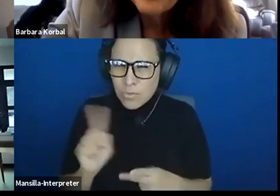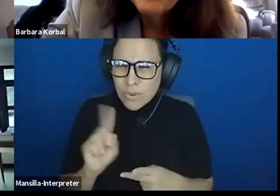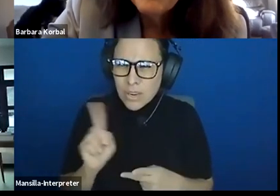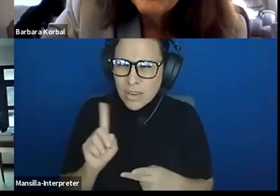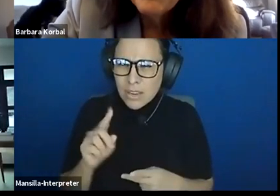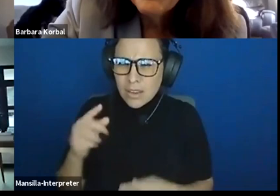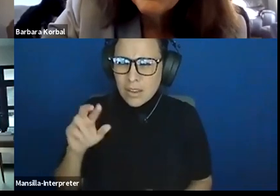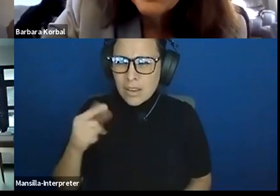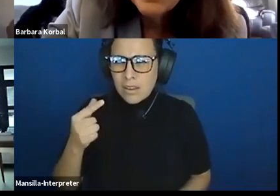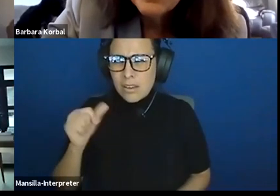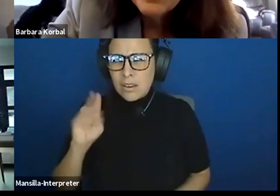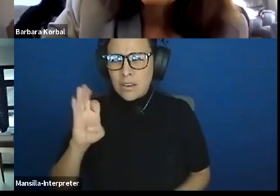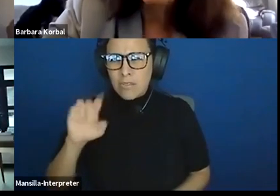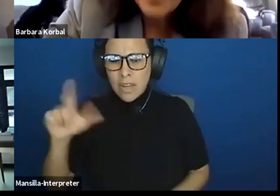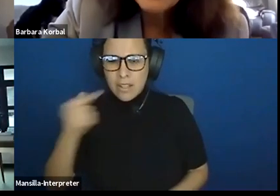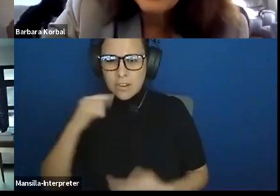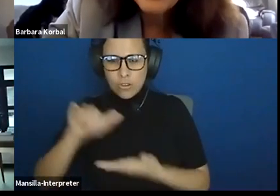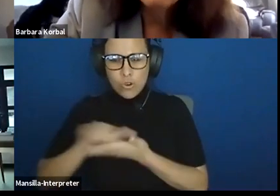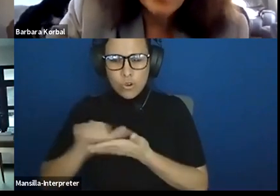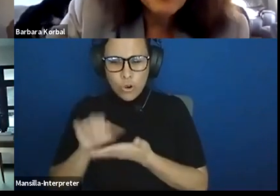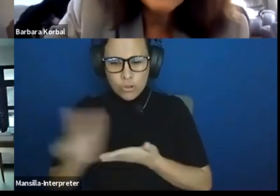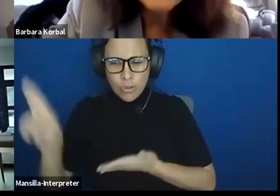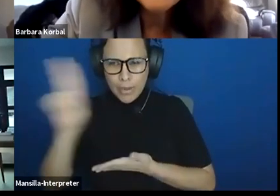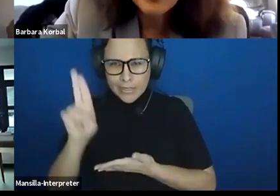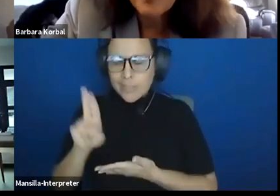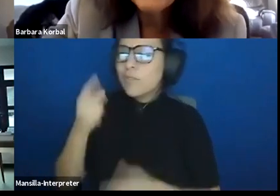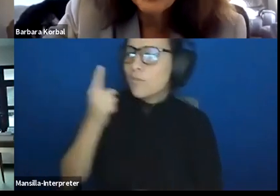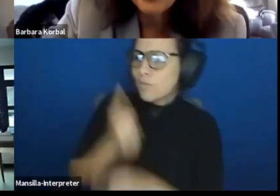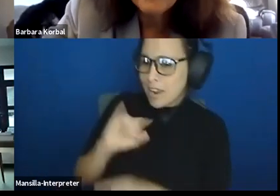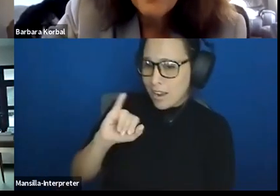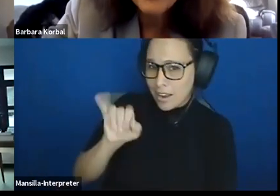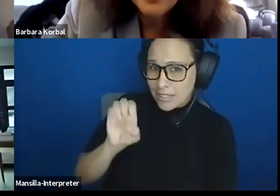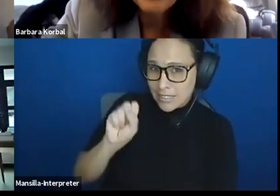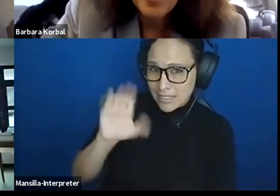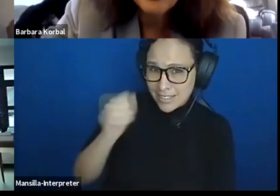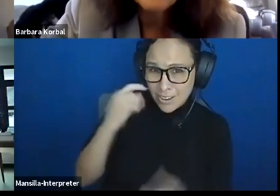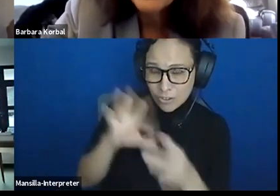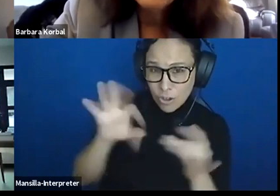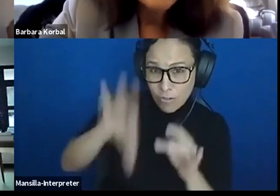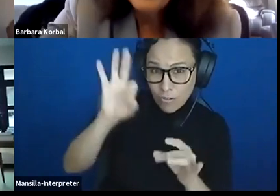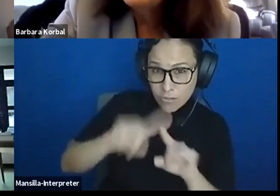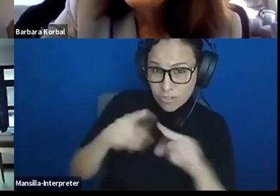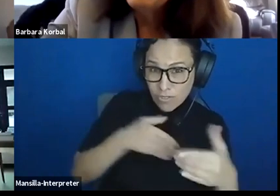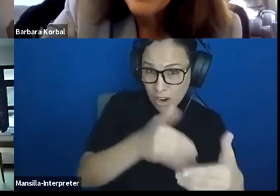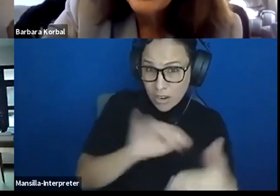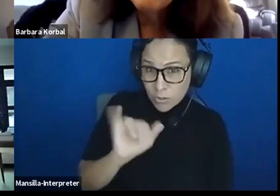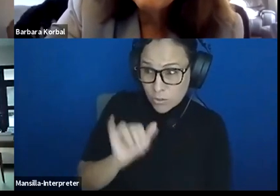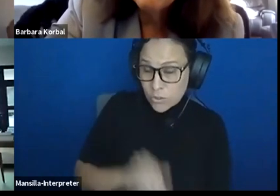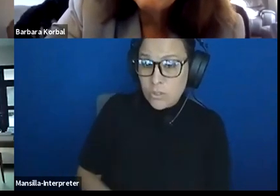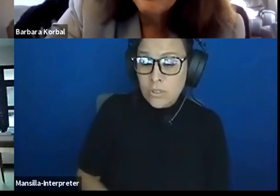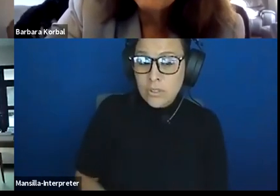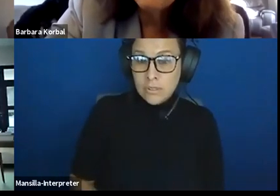was another university. Right, and then I think Jessica also found other archives. I do